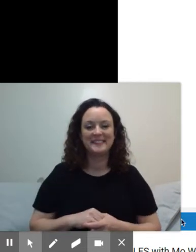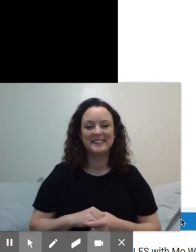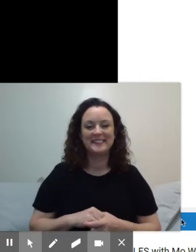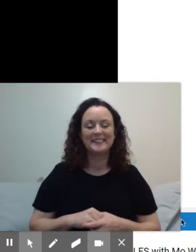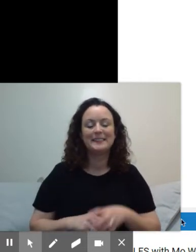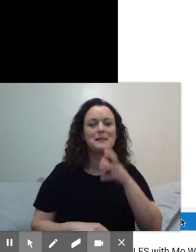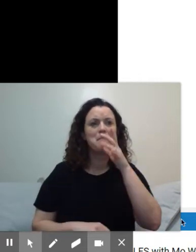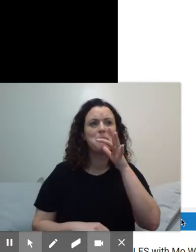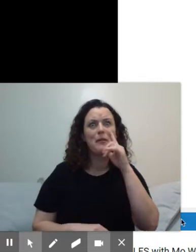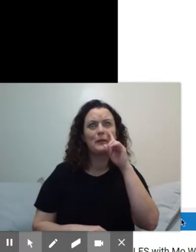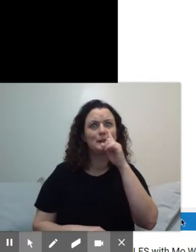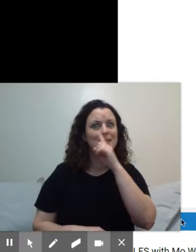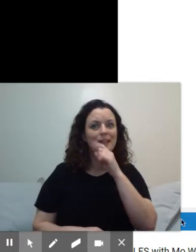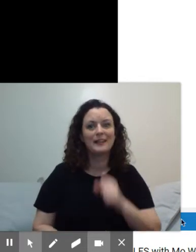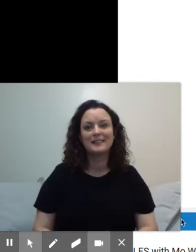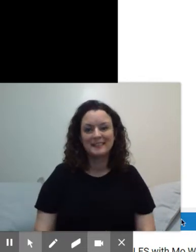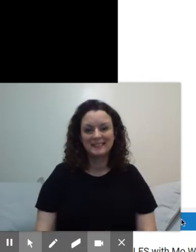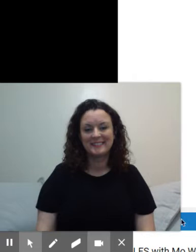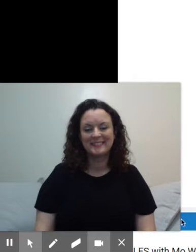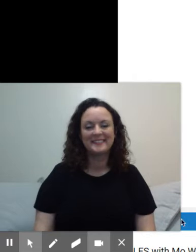My mother's eyes.